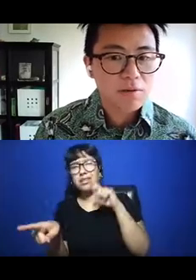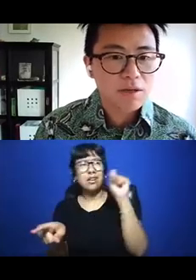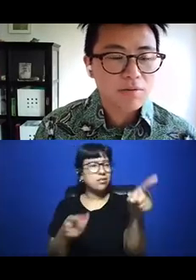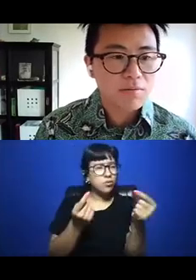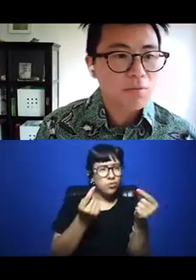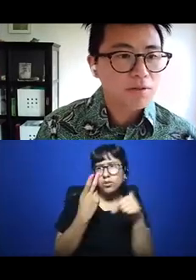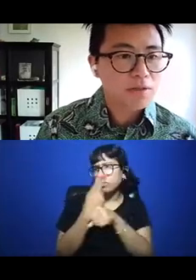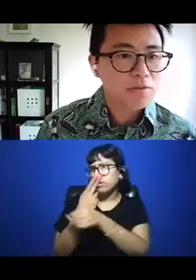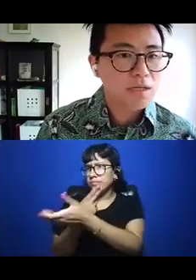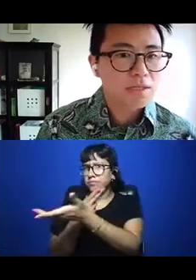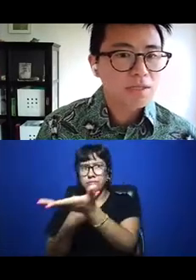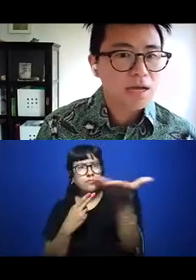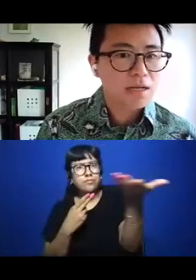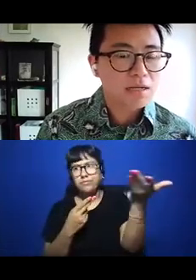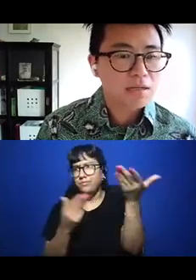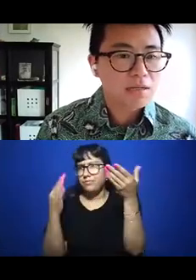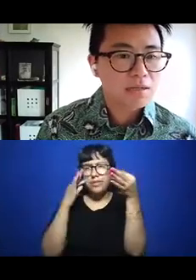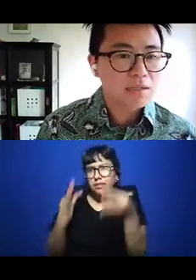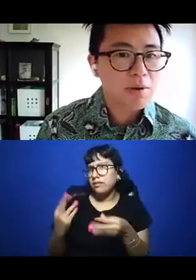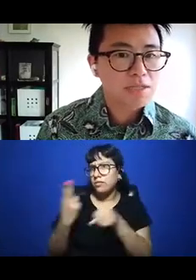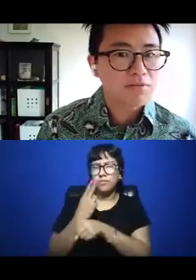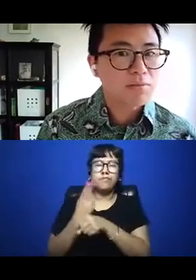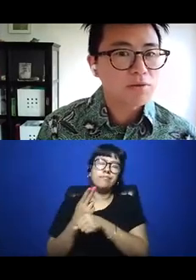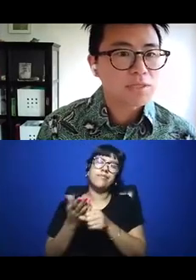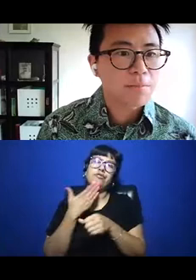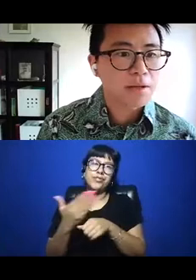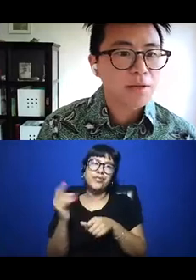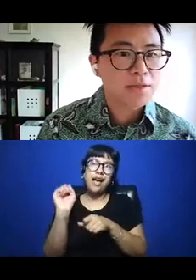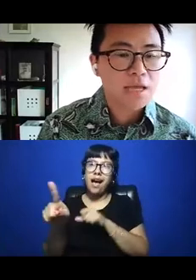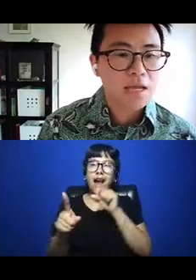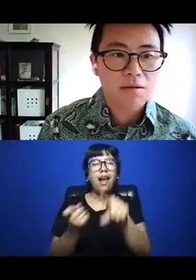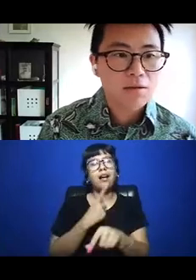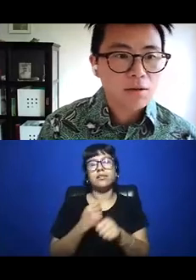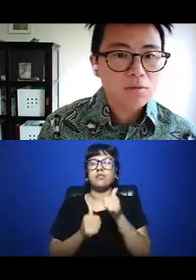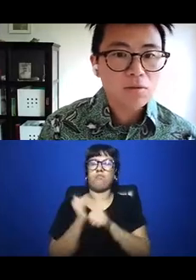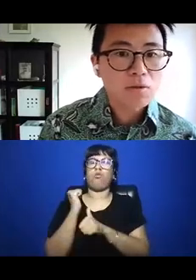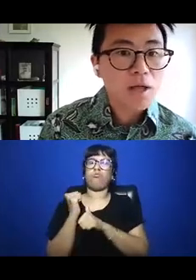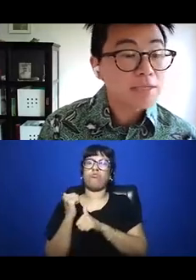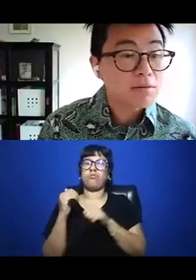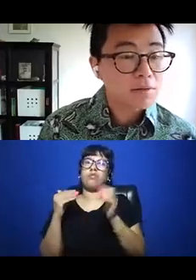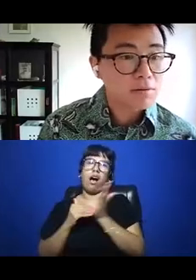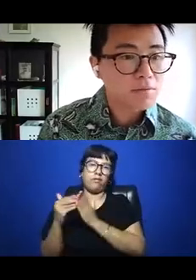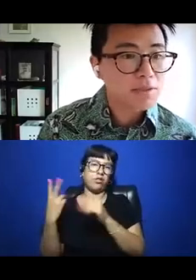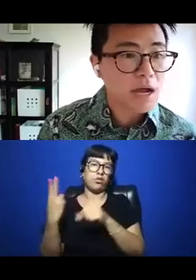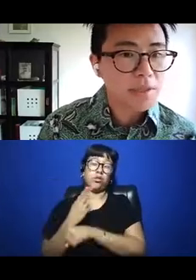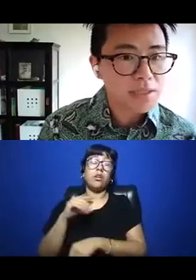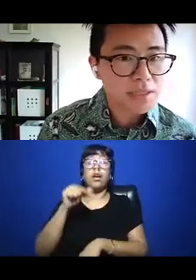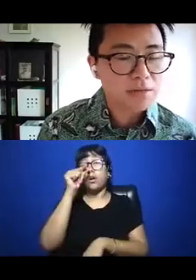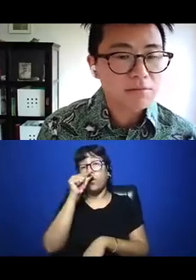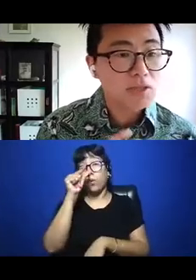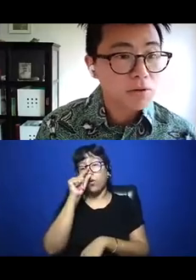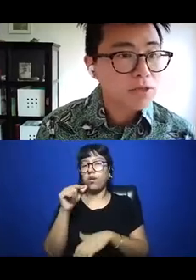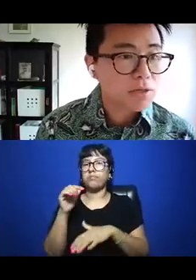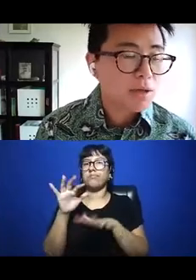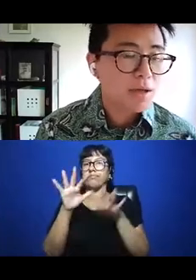what we're choosing instead, especially for the most dominant ones. Like Google has a real dominance